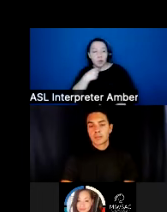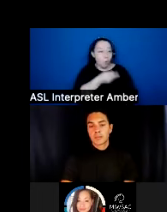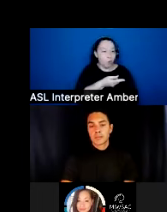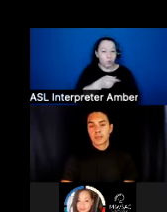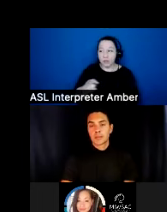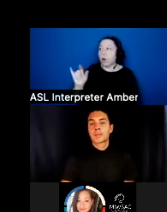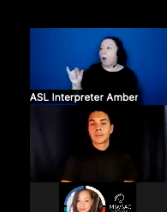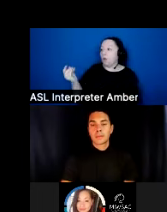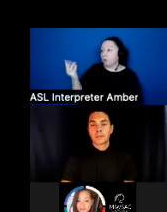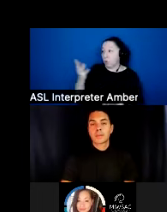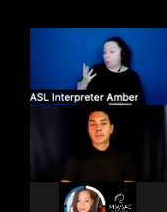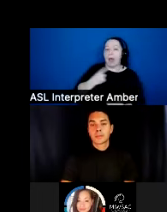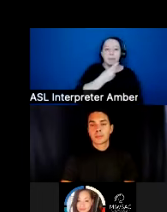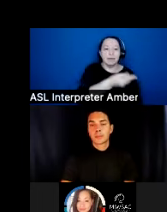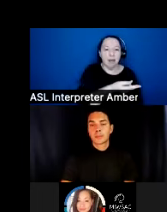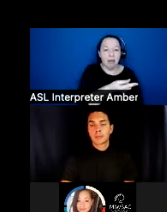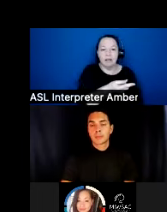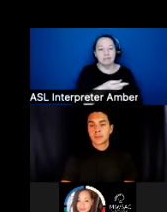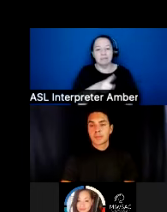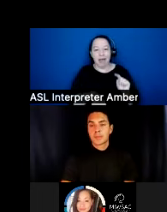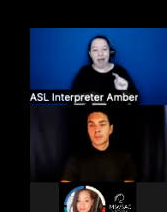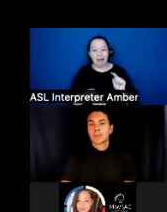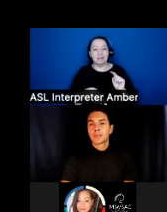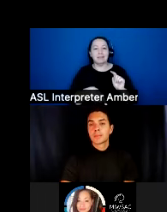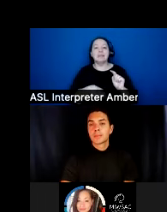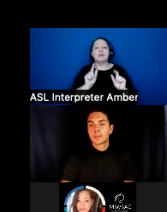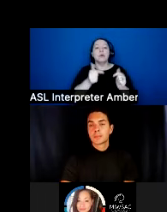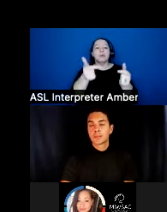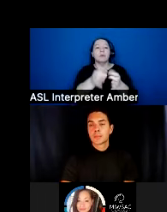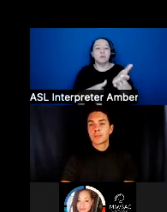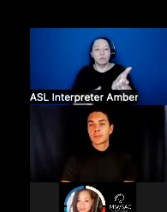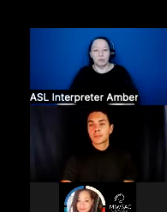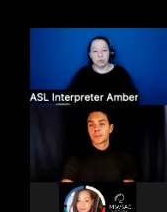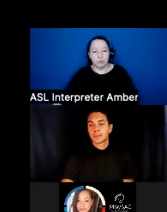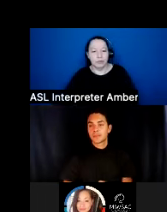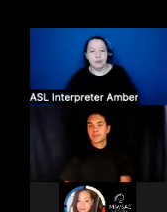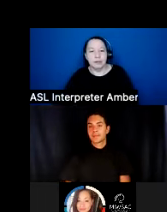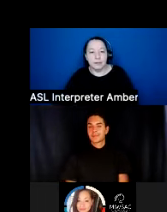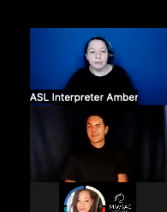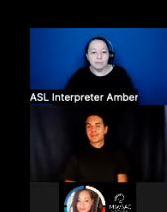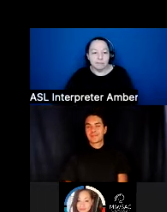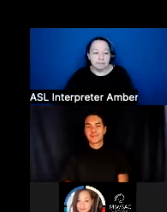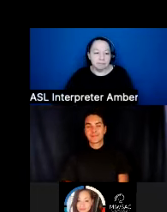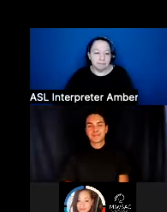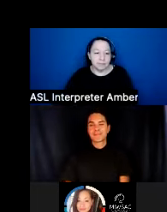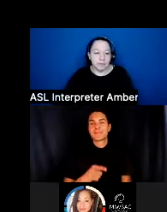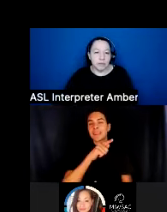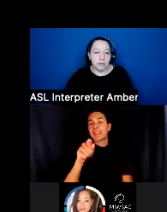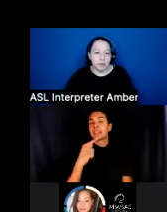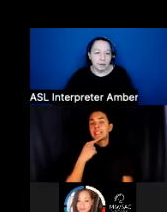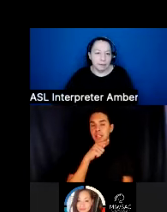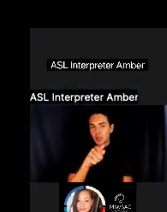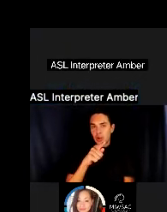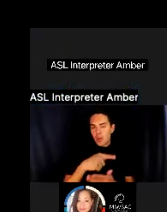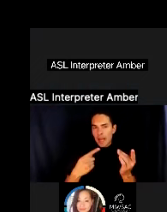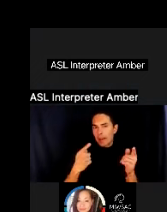community-based advocates, it's more of a hearsay because they're telling you what happened, but you